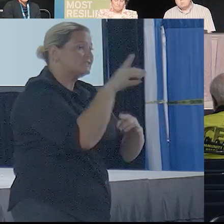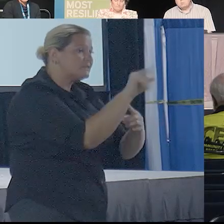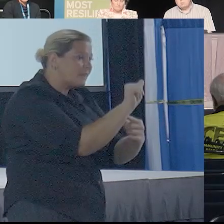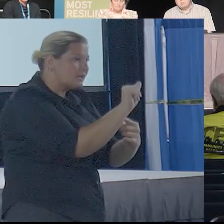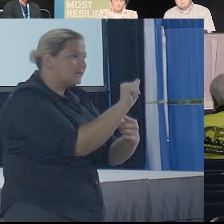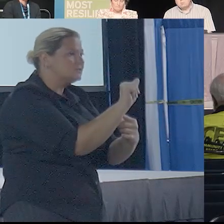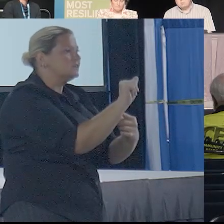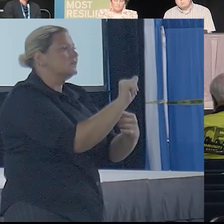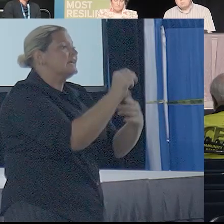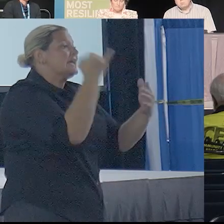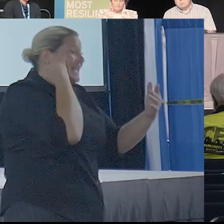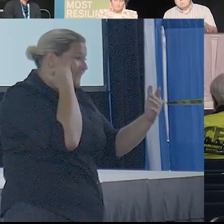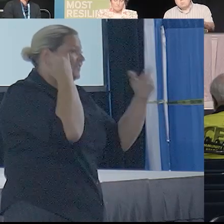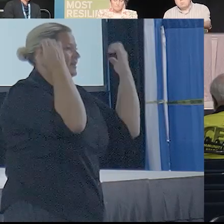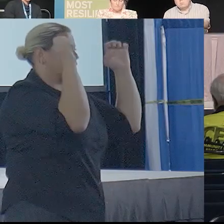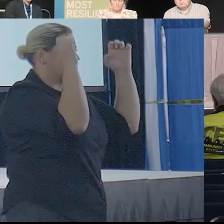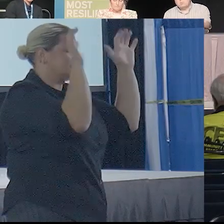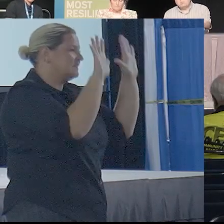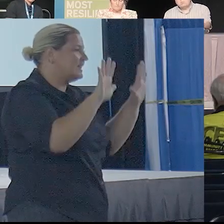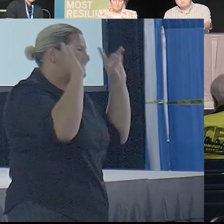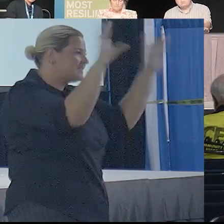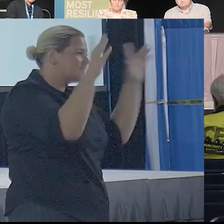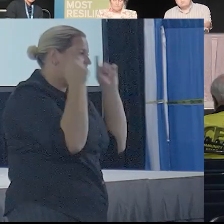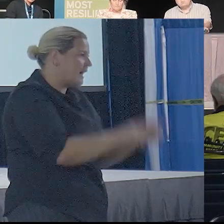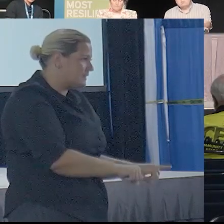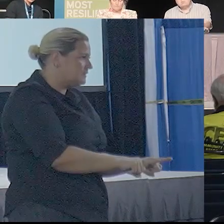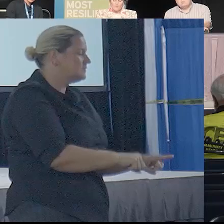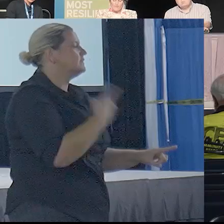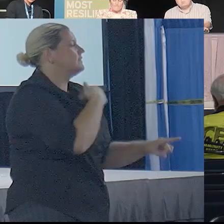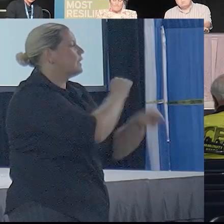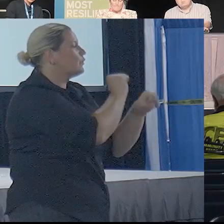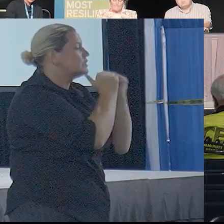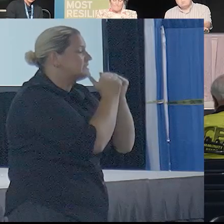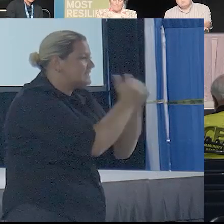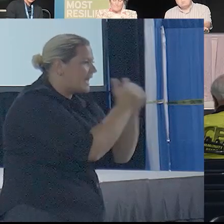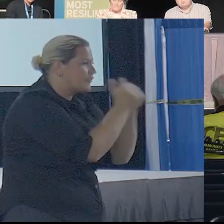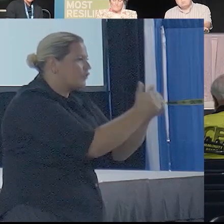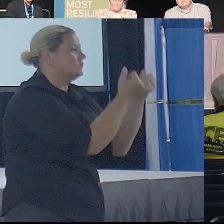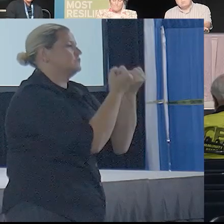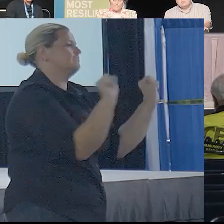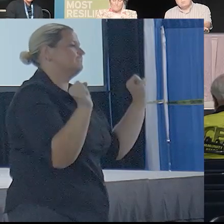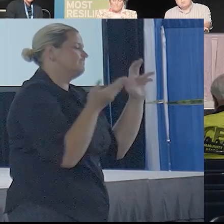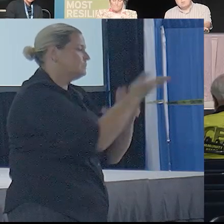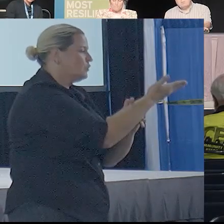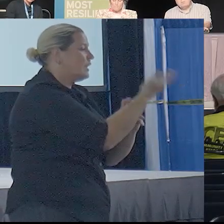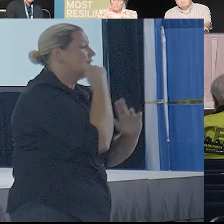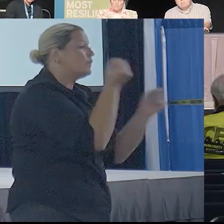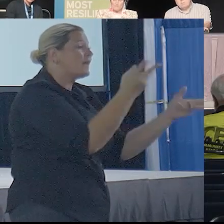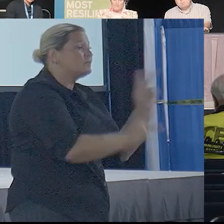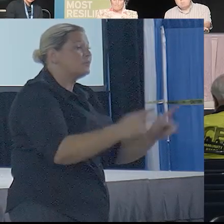of emergencies and disasters. And I know a lot of those people are here in the audience